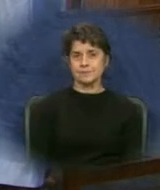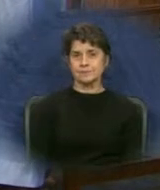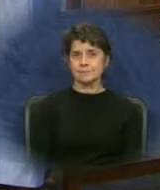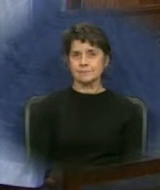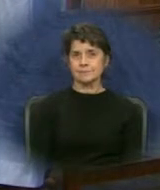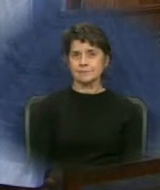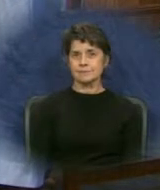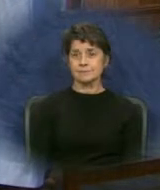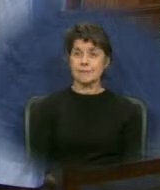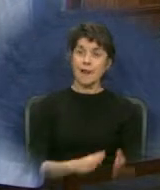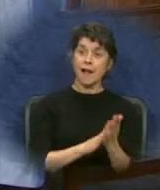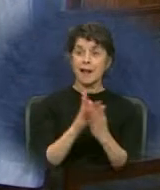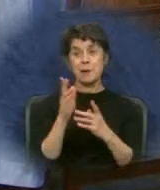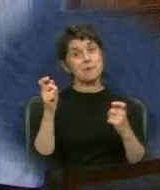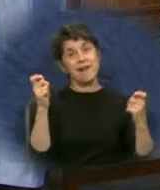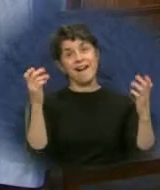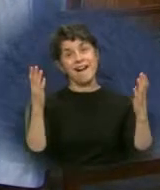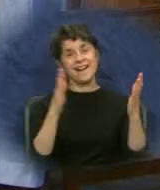hallelujah.